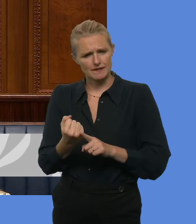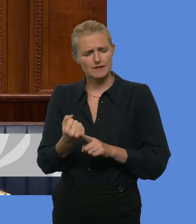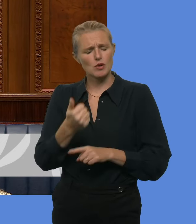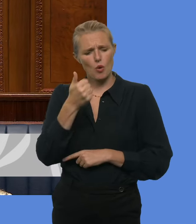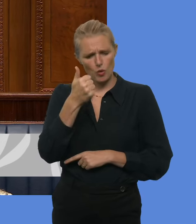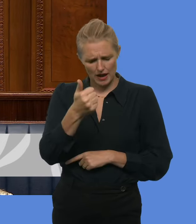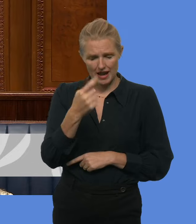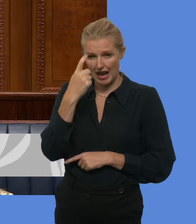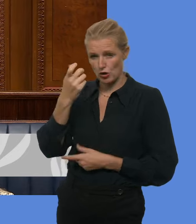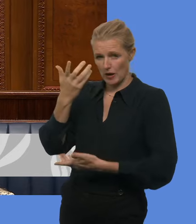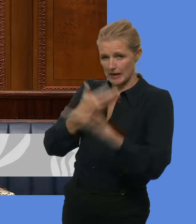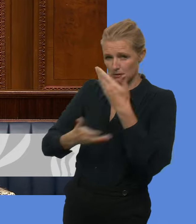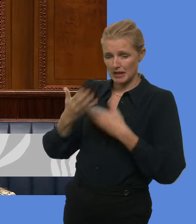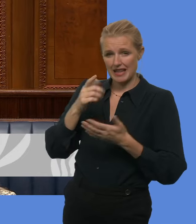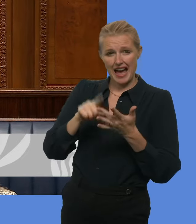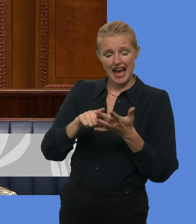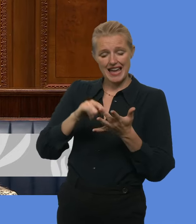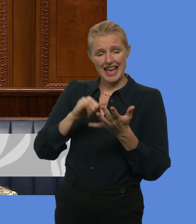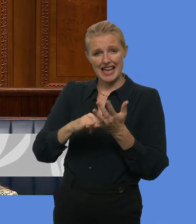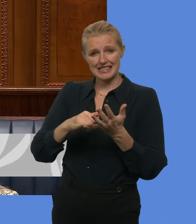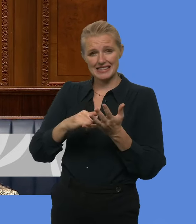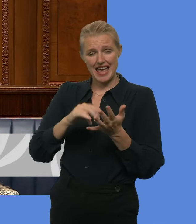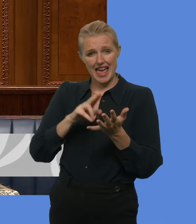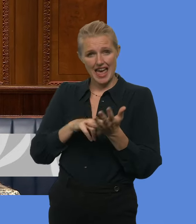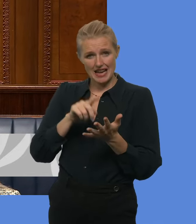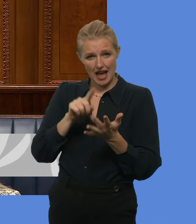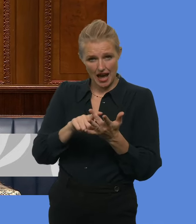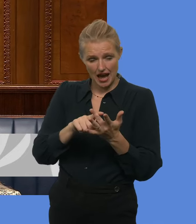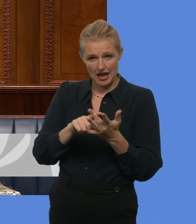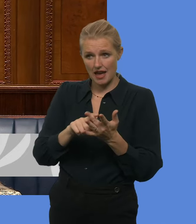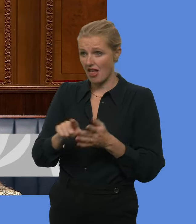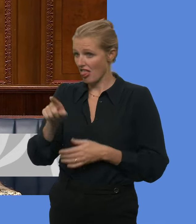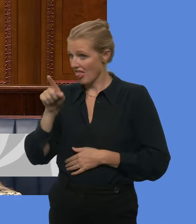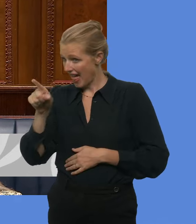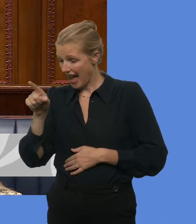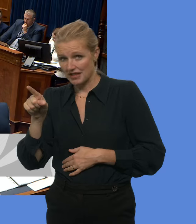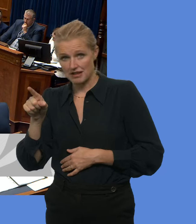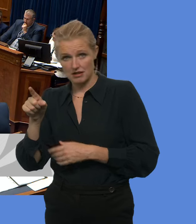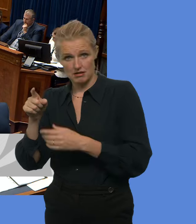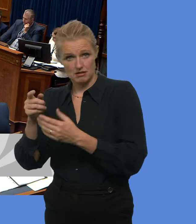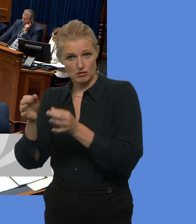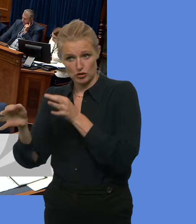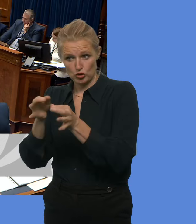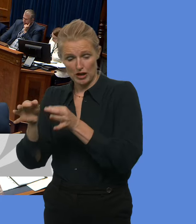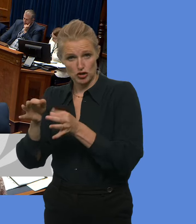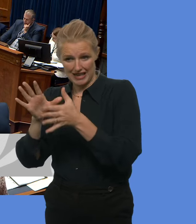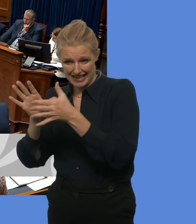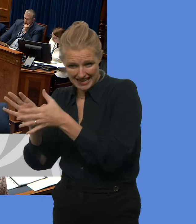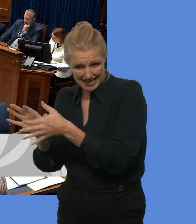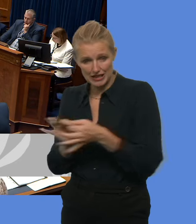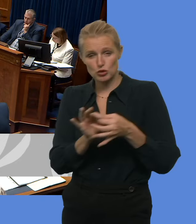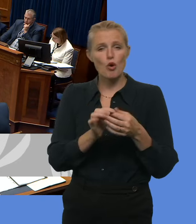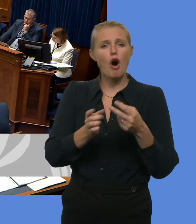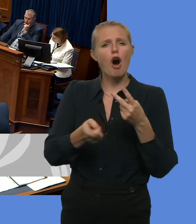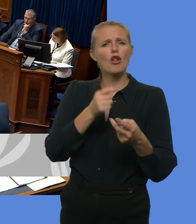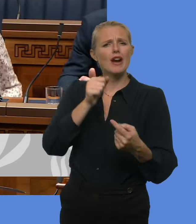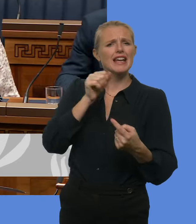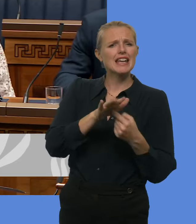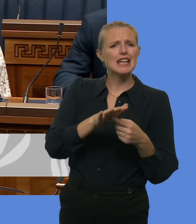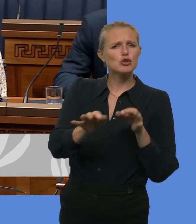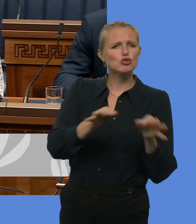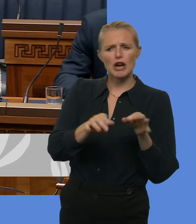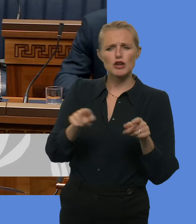ensure that the ISNI is aligned to other key strategies? Minister. Thank you, Mr. Speaker. I thank the member